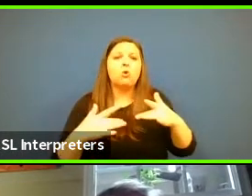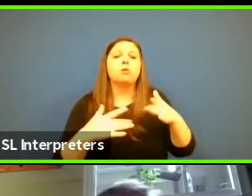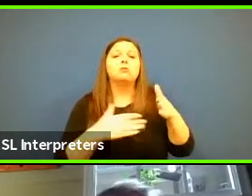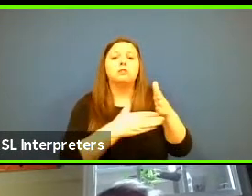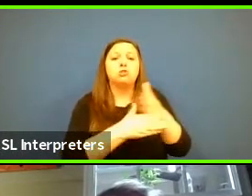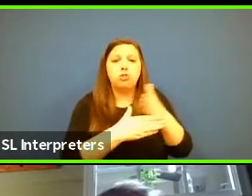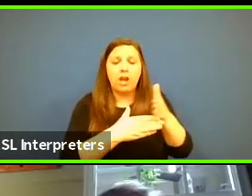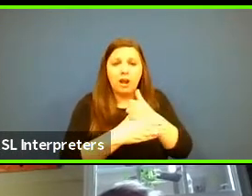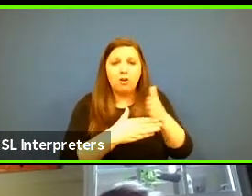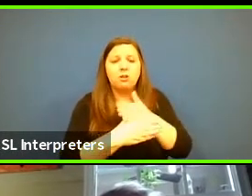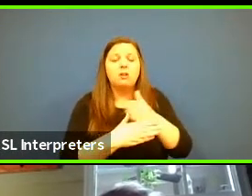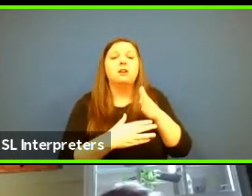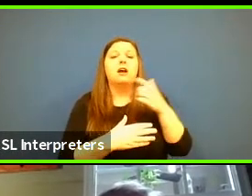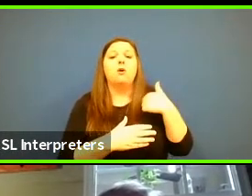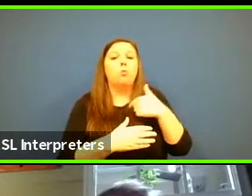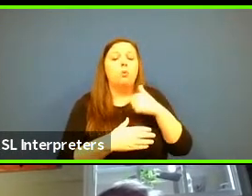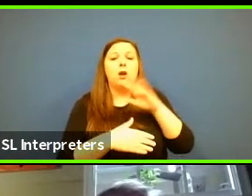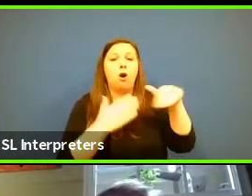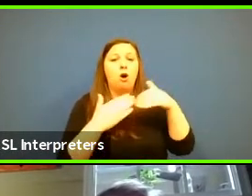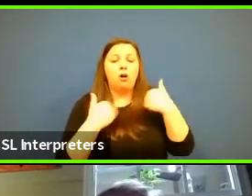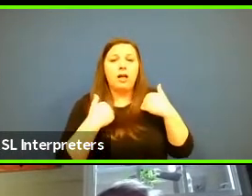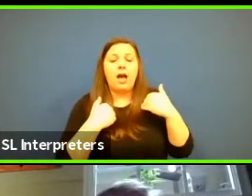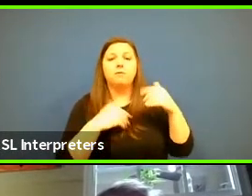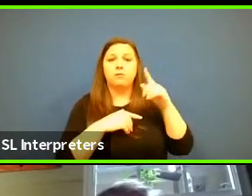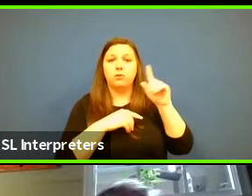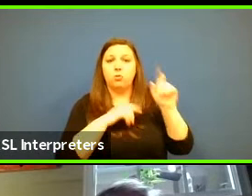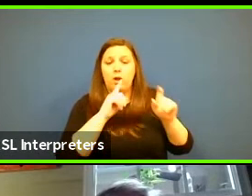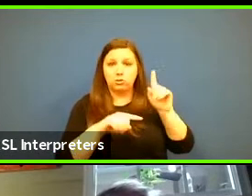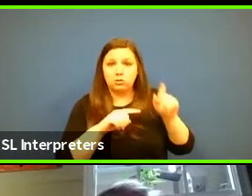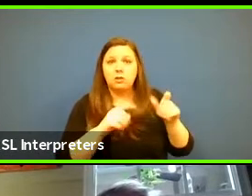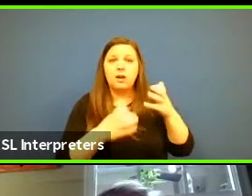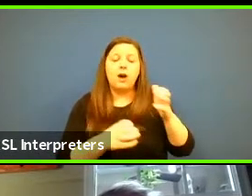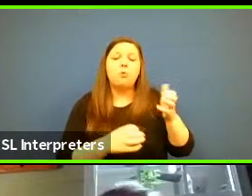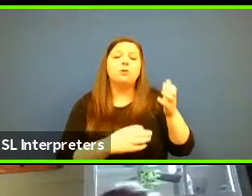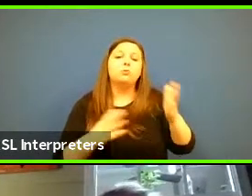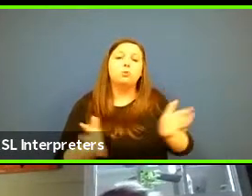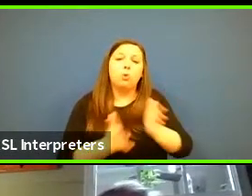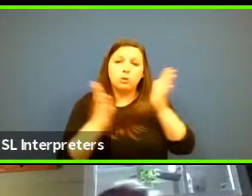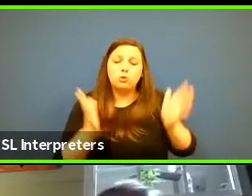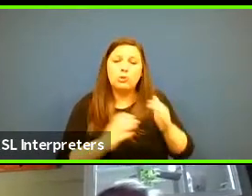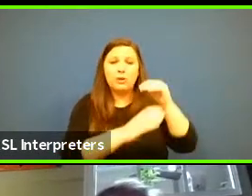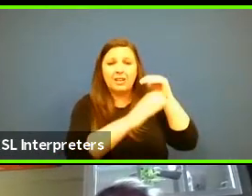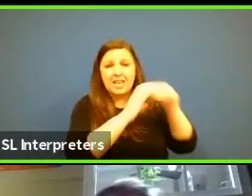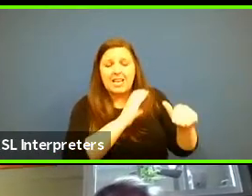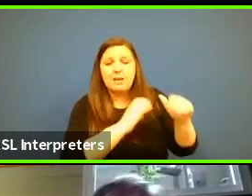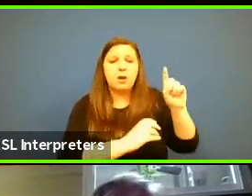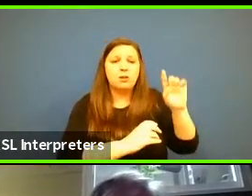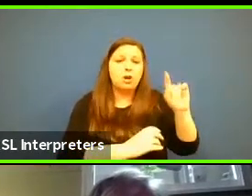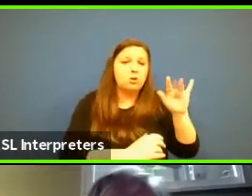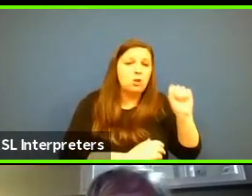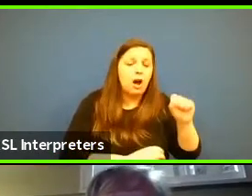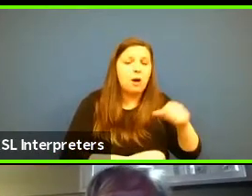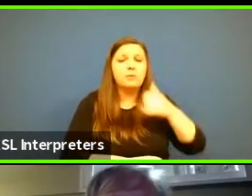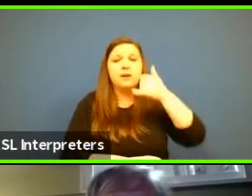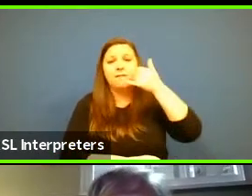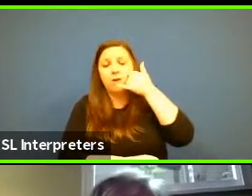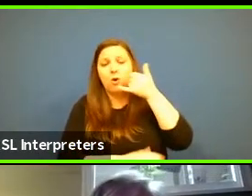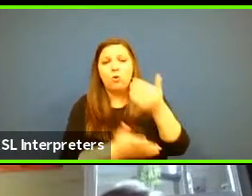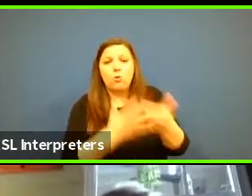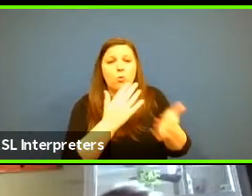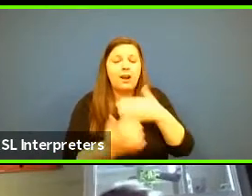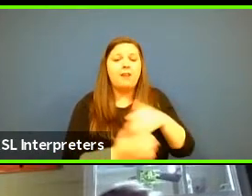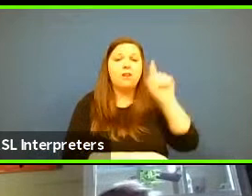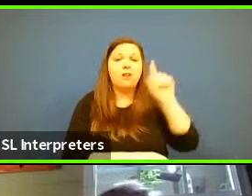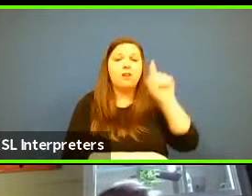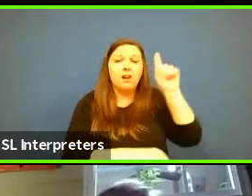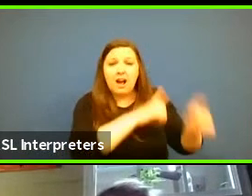have. I want to encourage you to reach out to Dr. Thomas by email, by phone, whatever way is most comfortable, and ask those